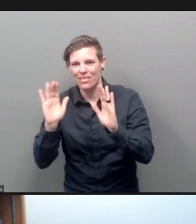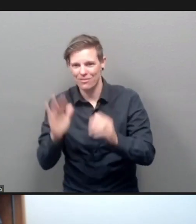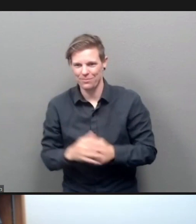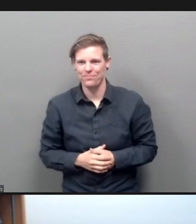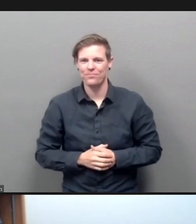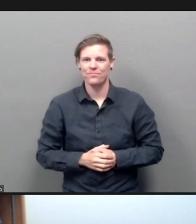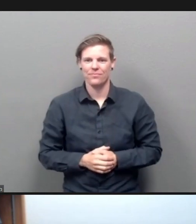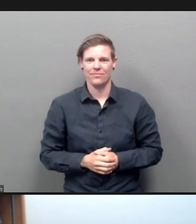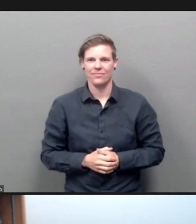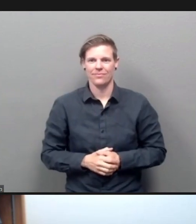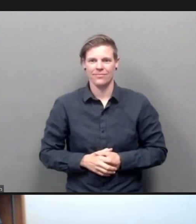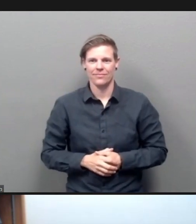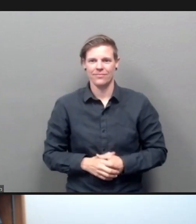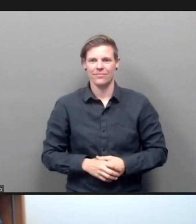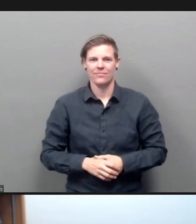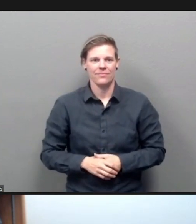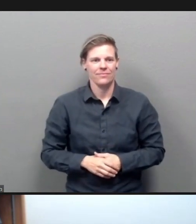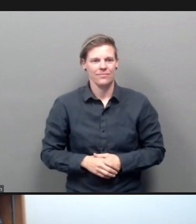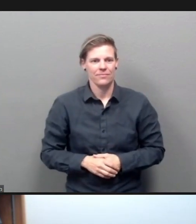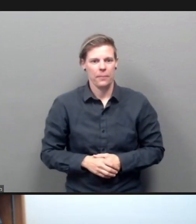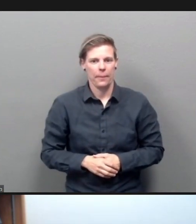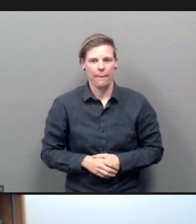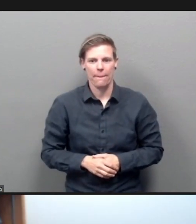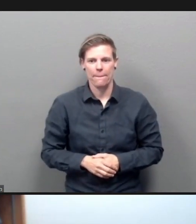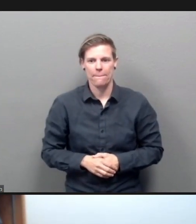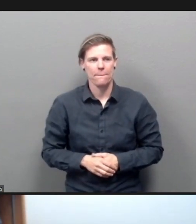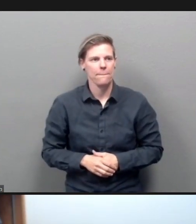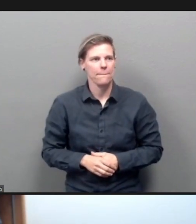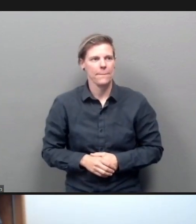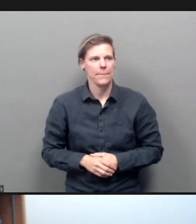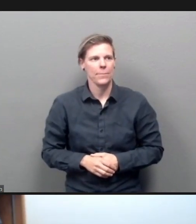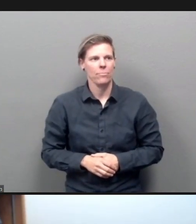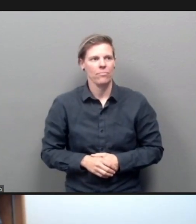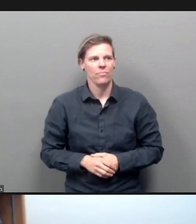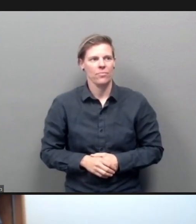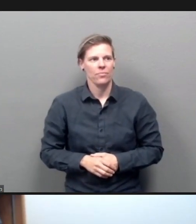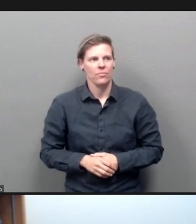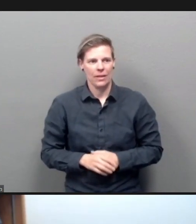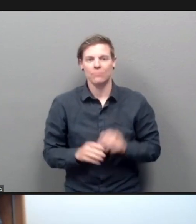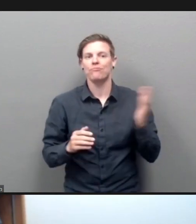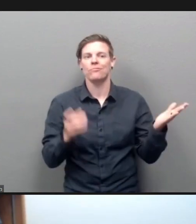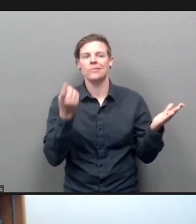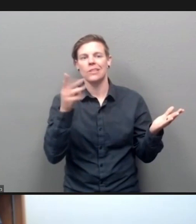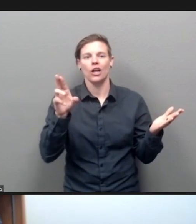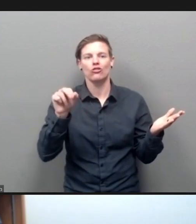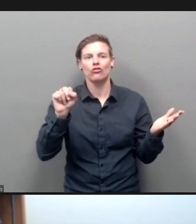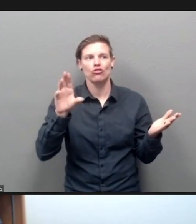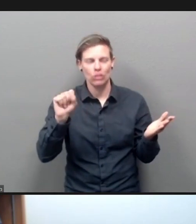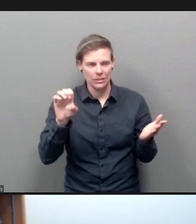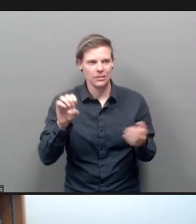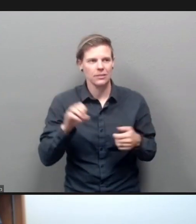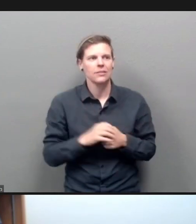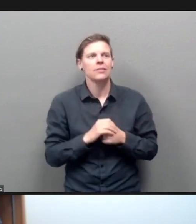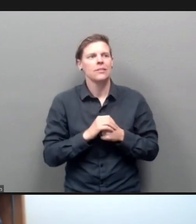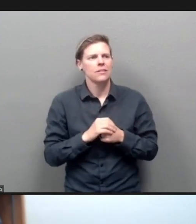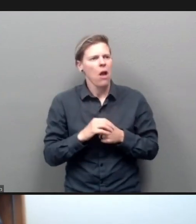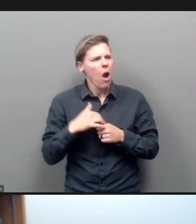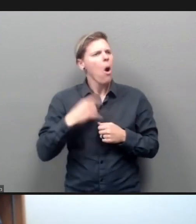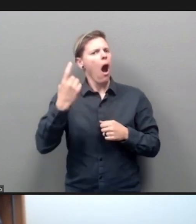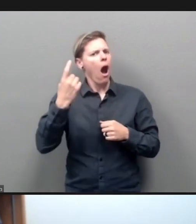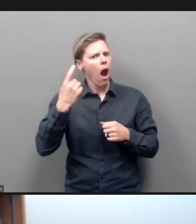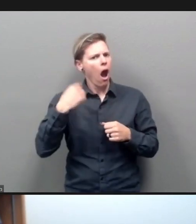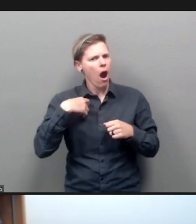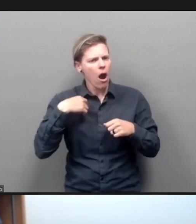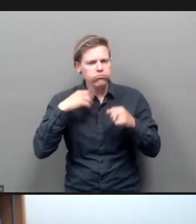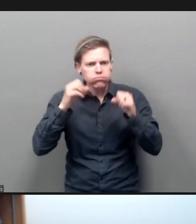Okay, I think that was pretty I thoroughly. do have a comment. I do have one quick comment, and that is one thing that's kind of surprised me, because we sort of had some